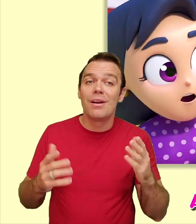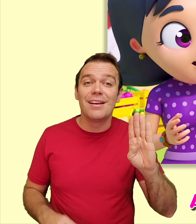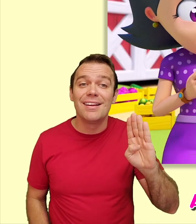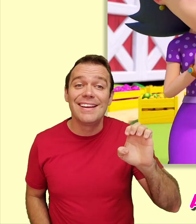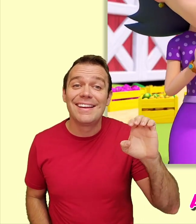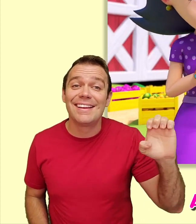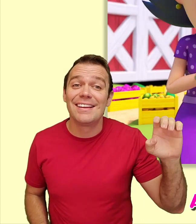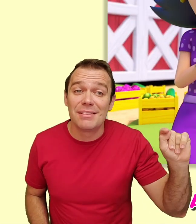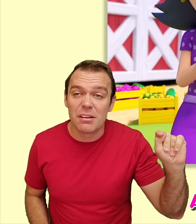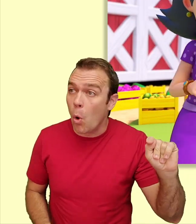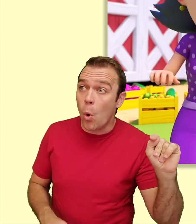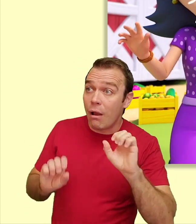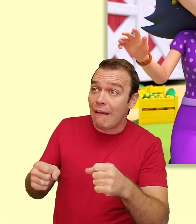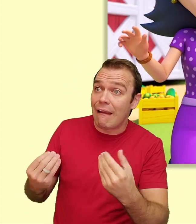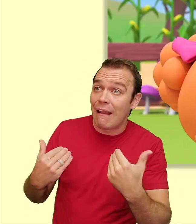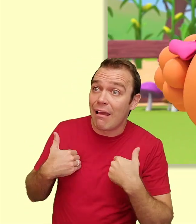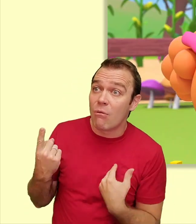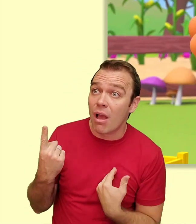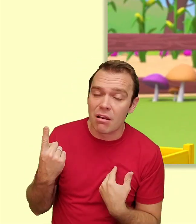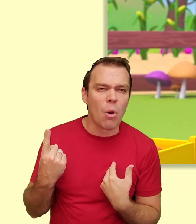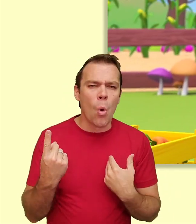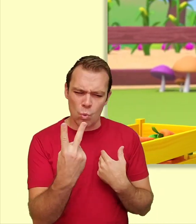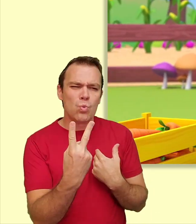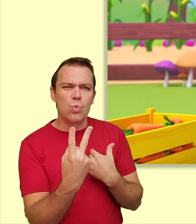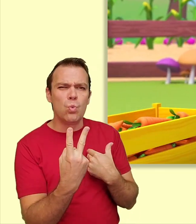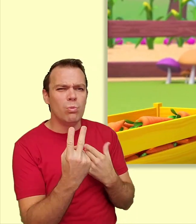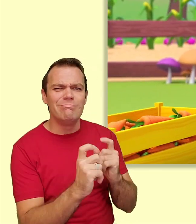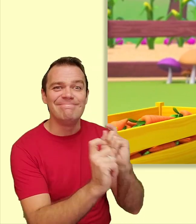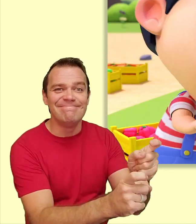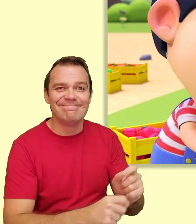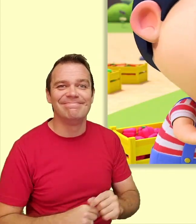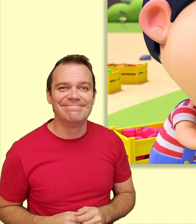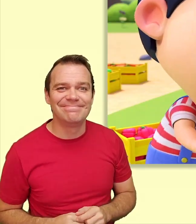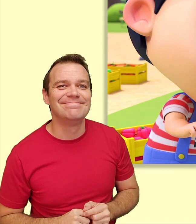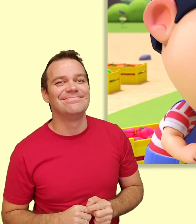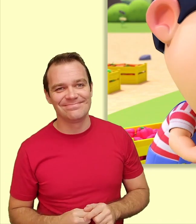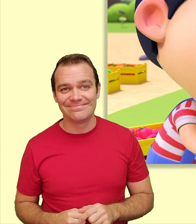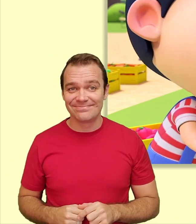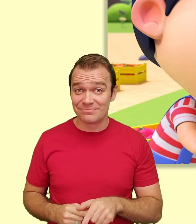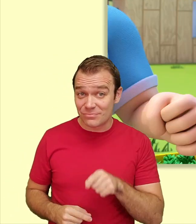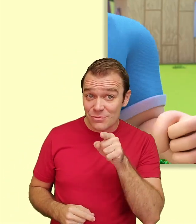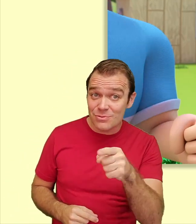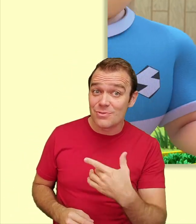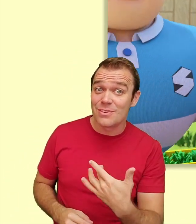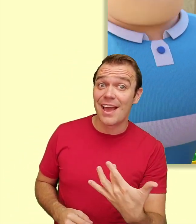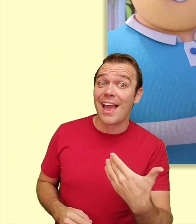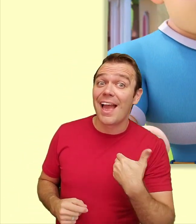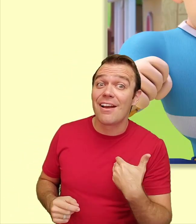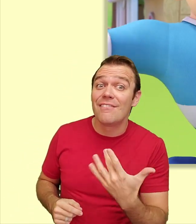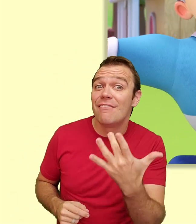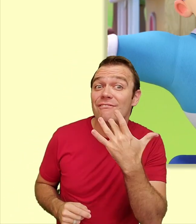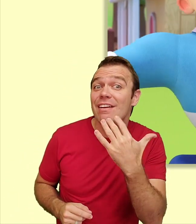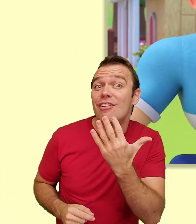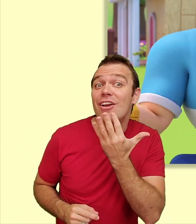some tasty beets. Can I have one? Sure, take two. Do you have a